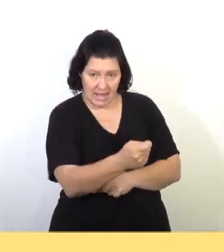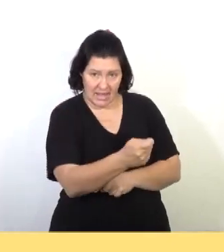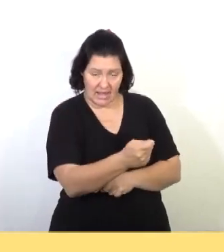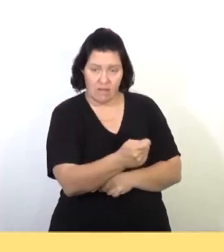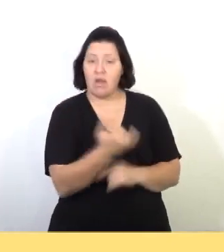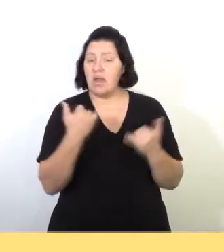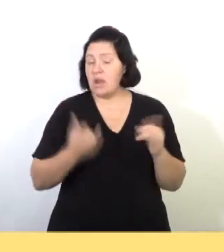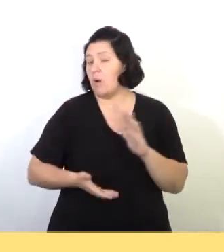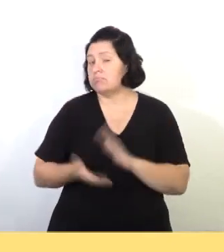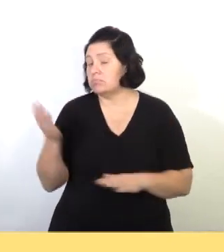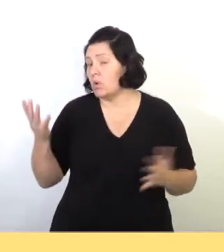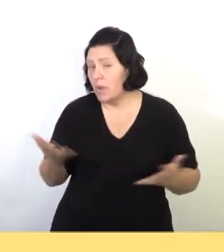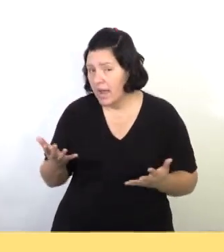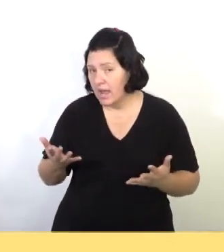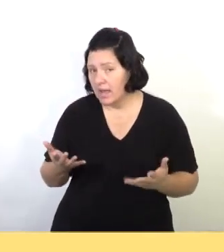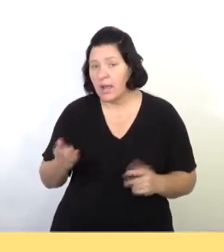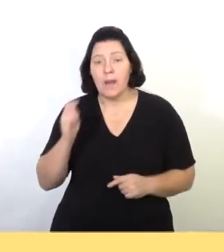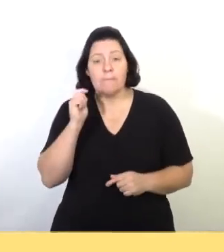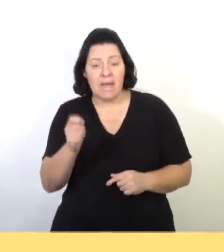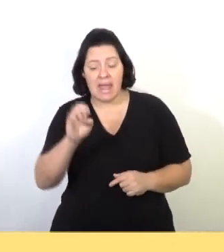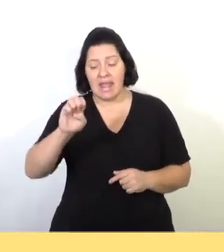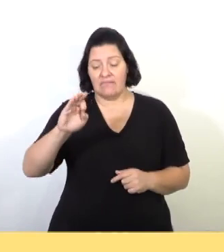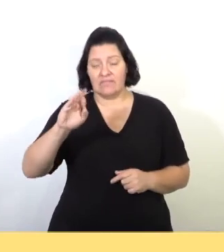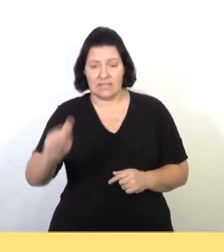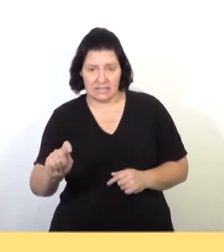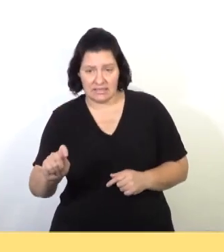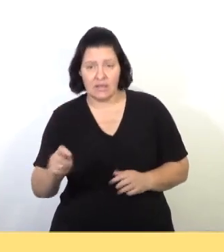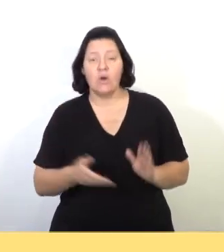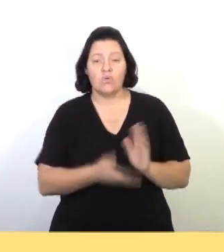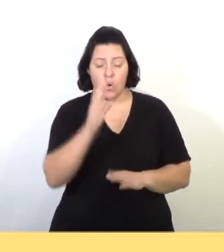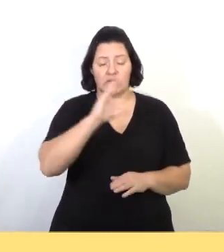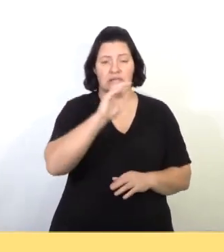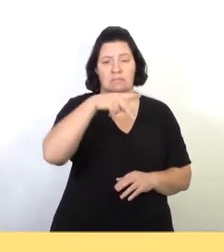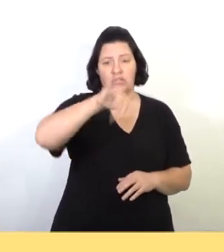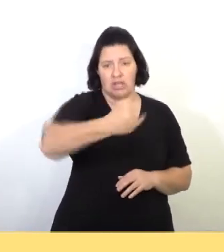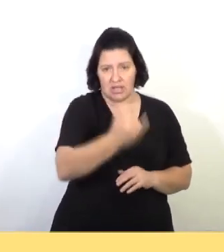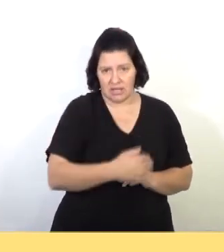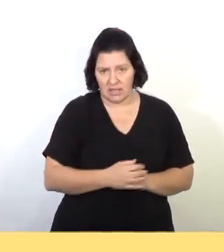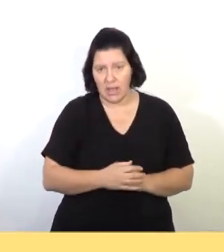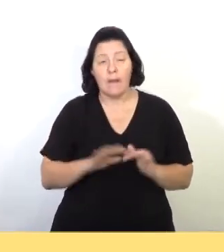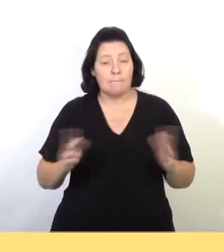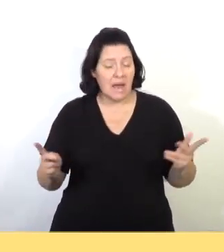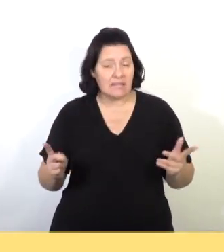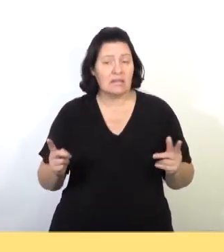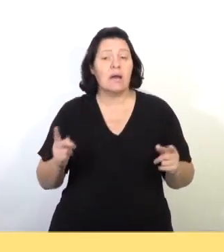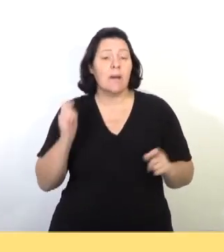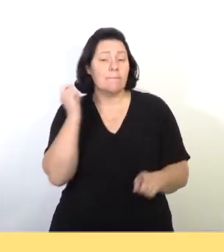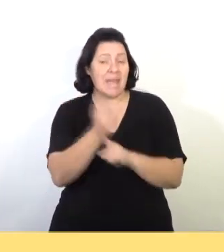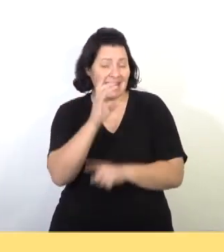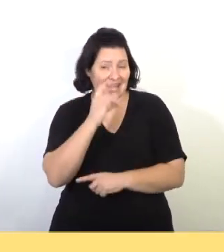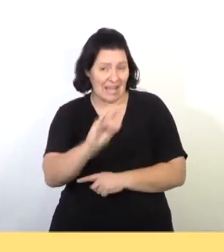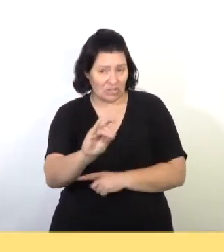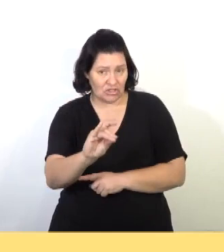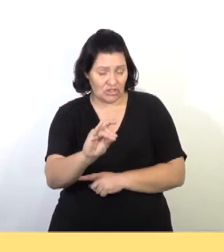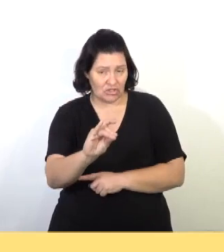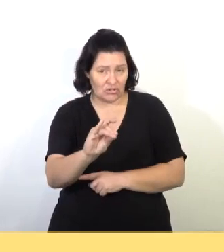paid, it will now go, if it's being paid by EFT, it will go to the CPJ. But if it is being paid in